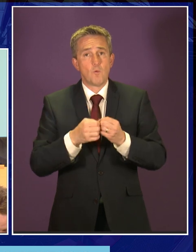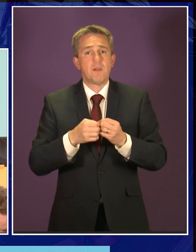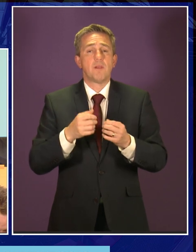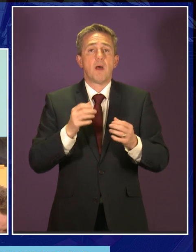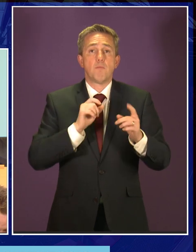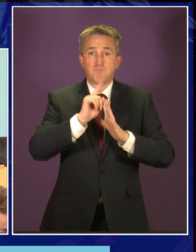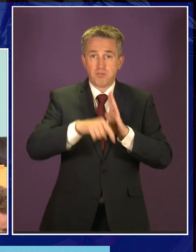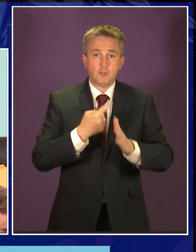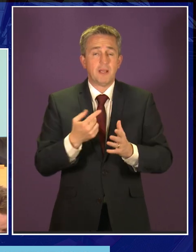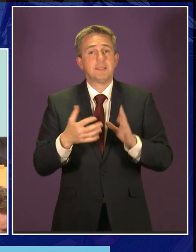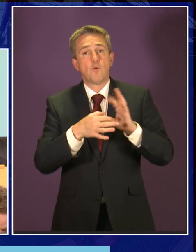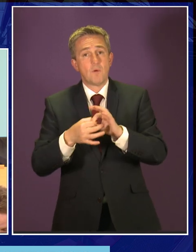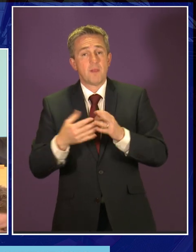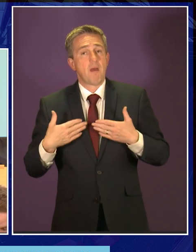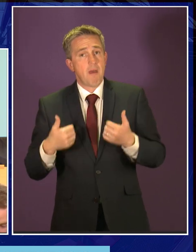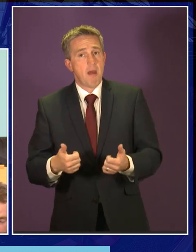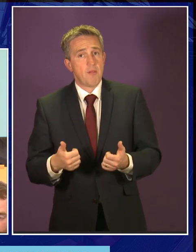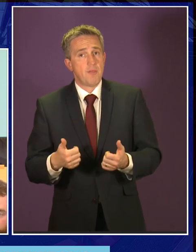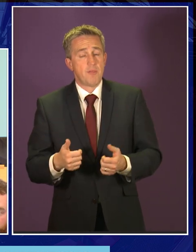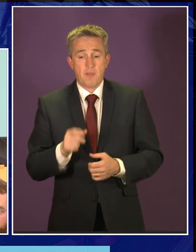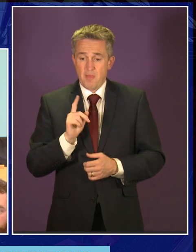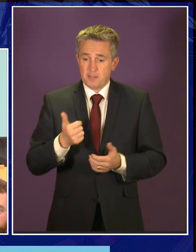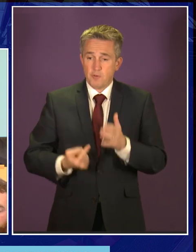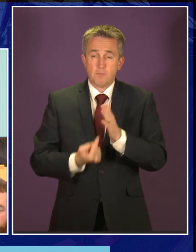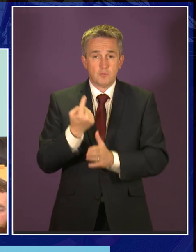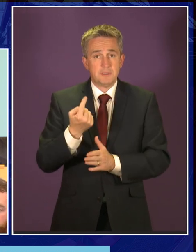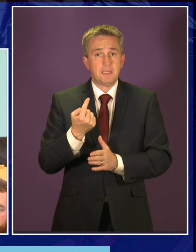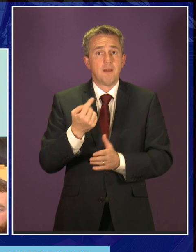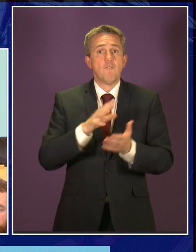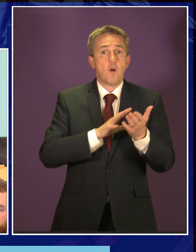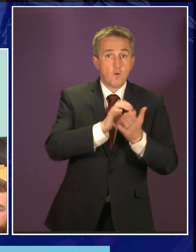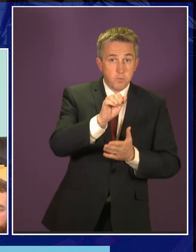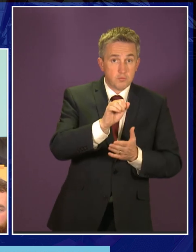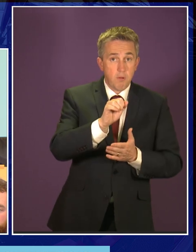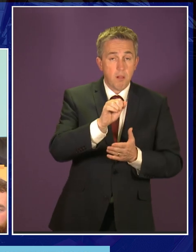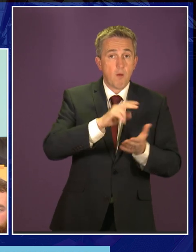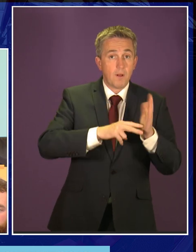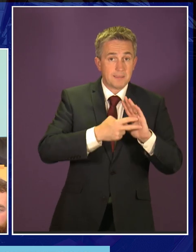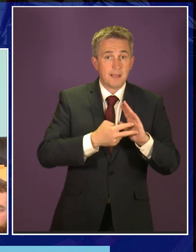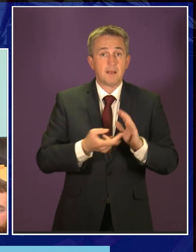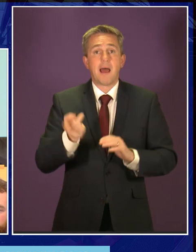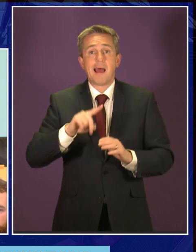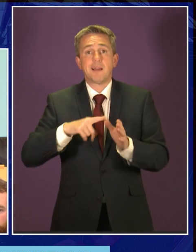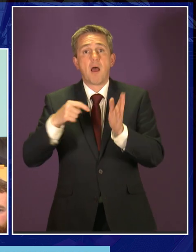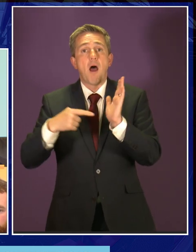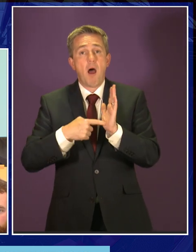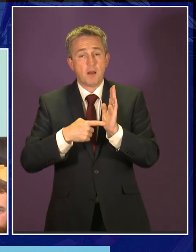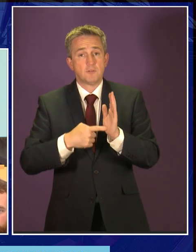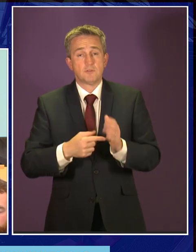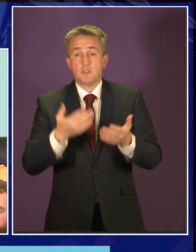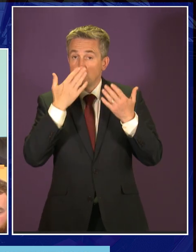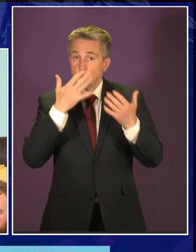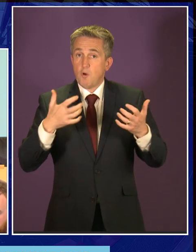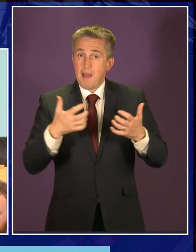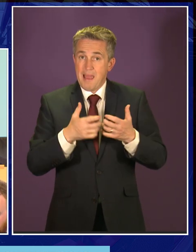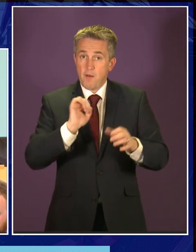England. And there is a great opportunity here, I think, for cultural organisations and arts practitioners to further demonstrate how their